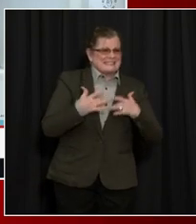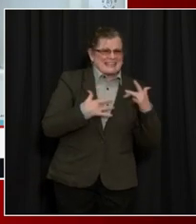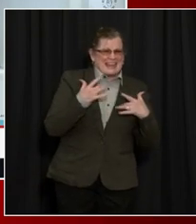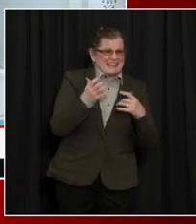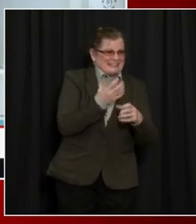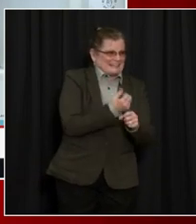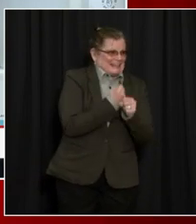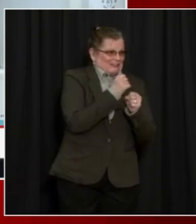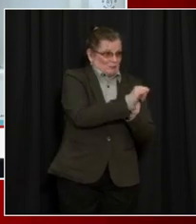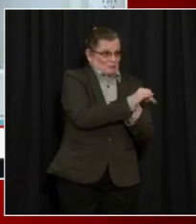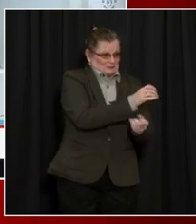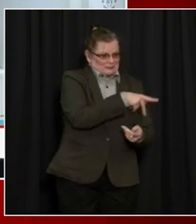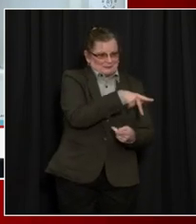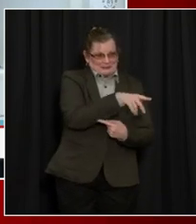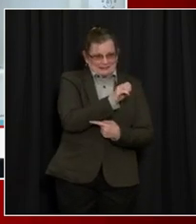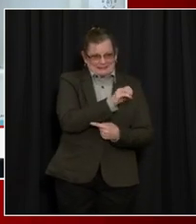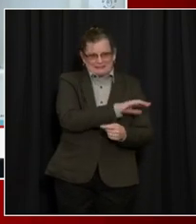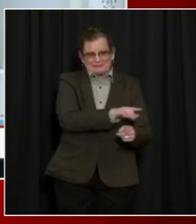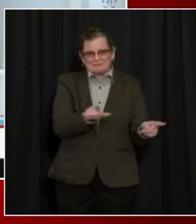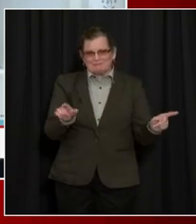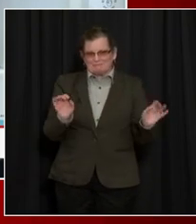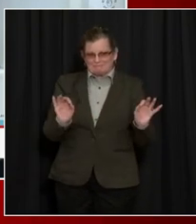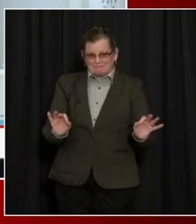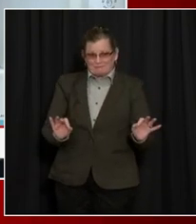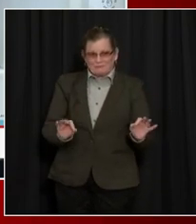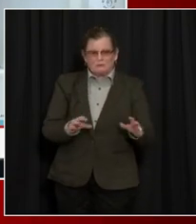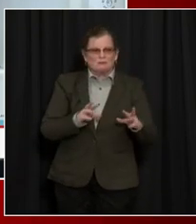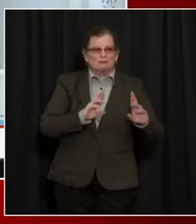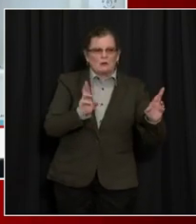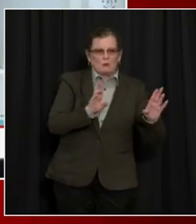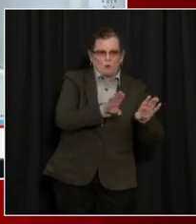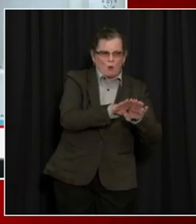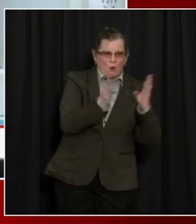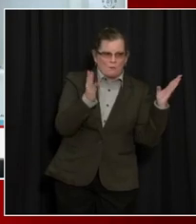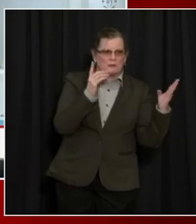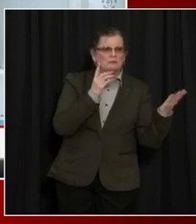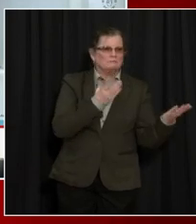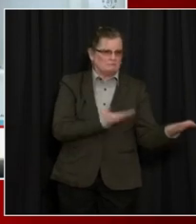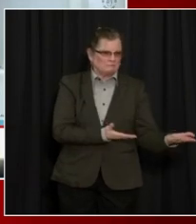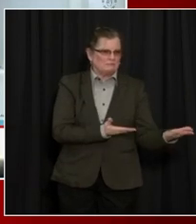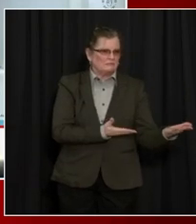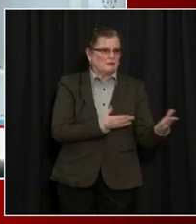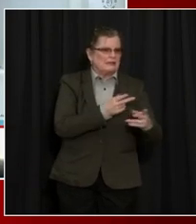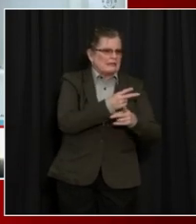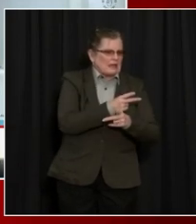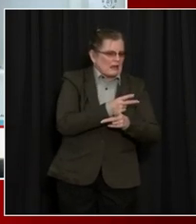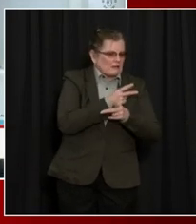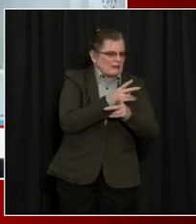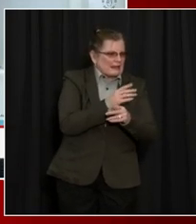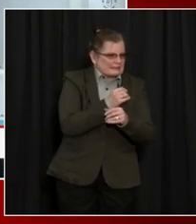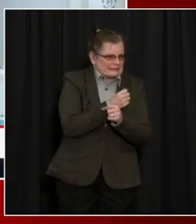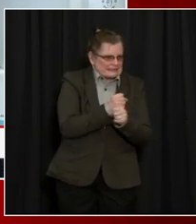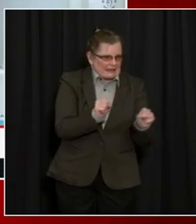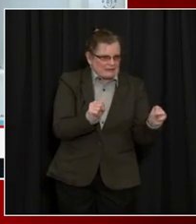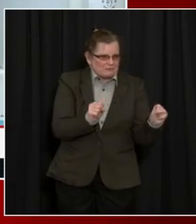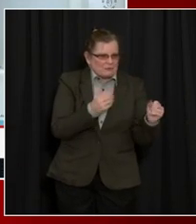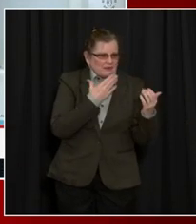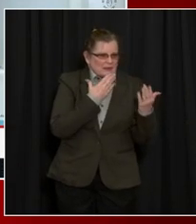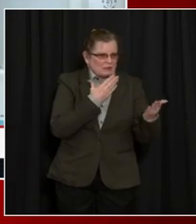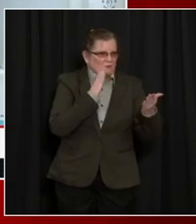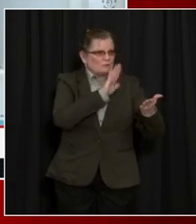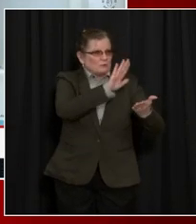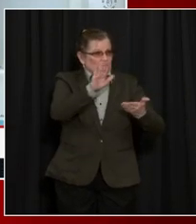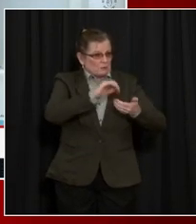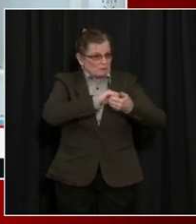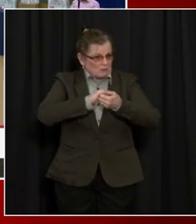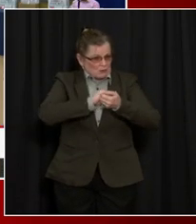open up slowly but safely. So thank you again for the partnership, and we look forward to working with you more.